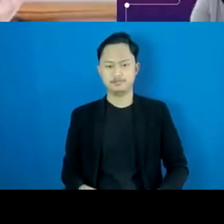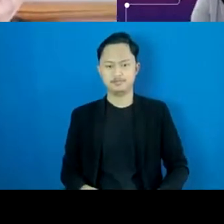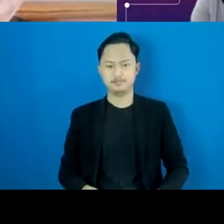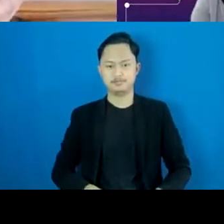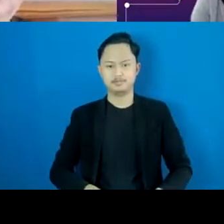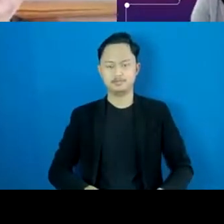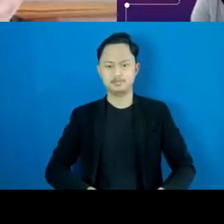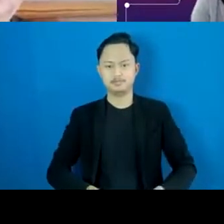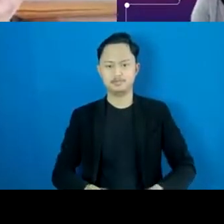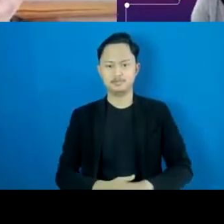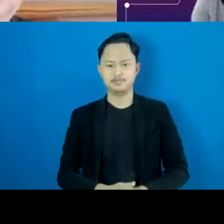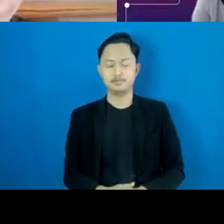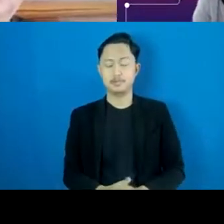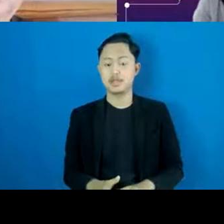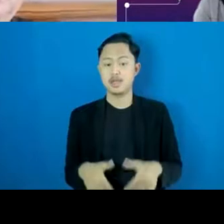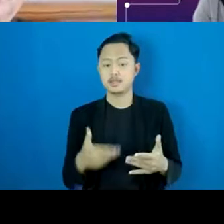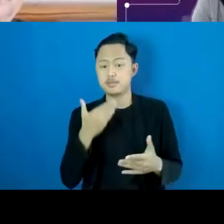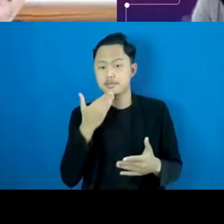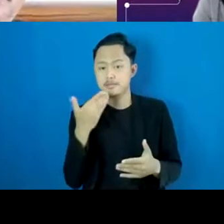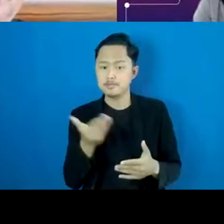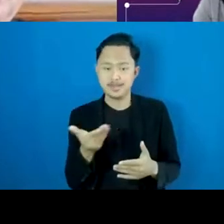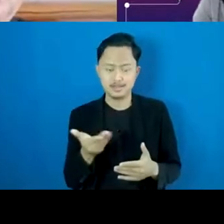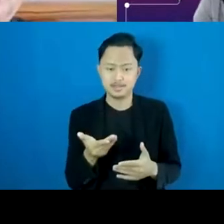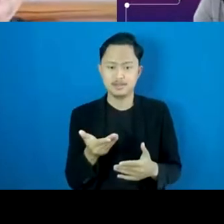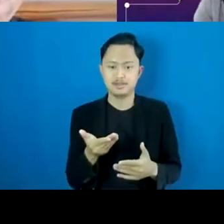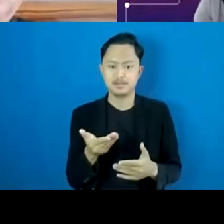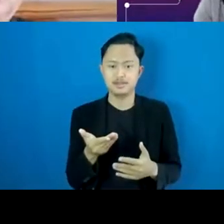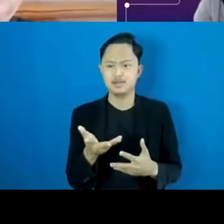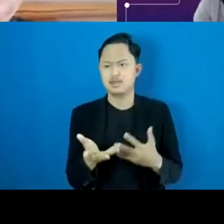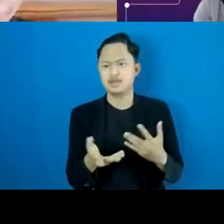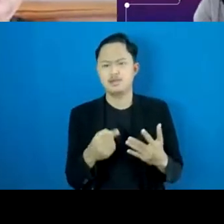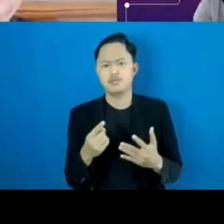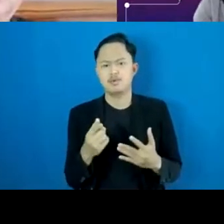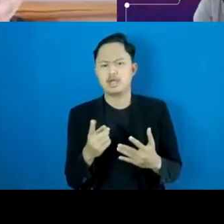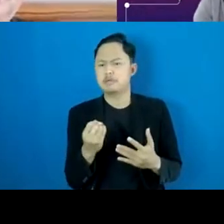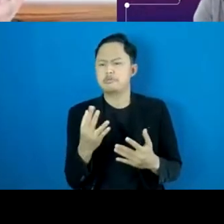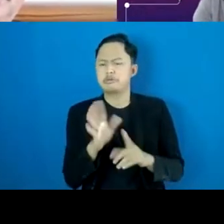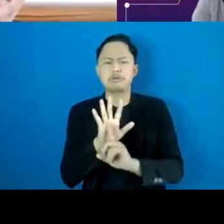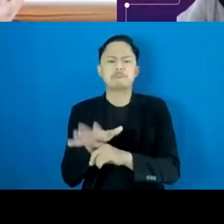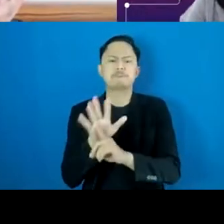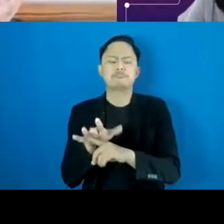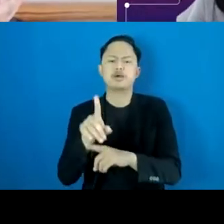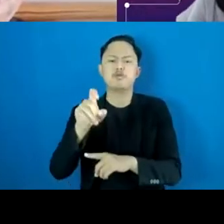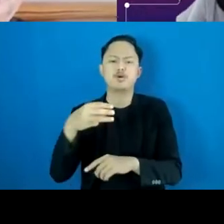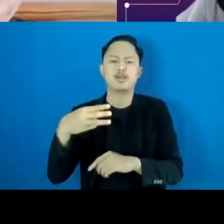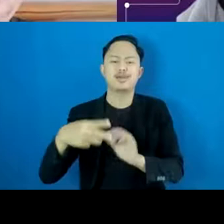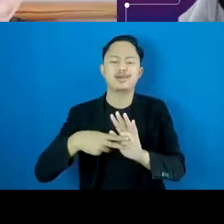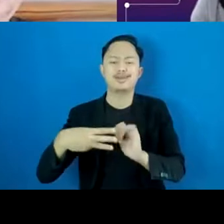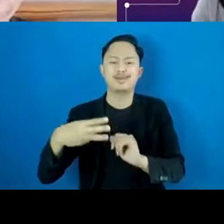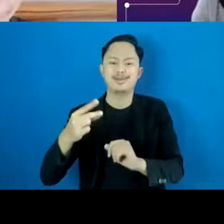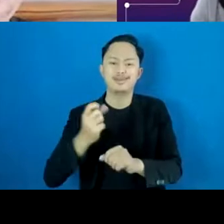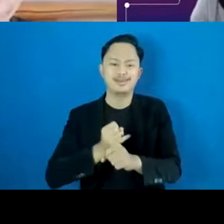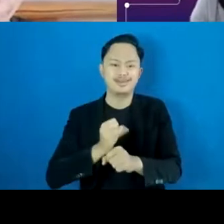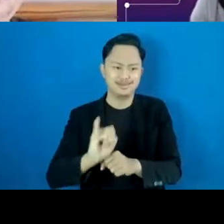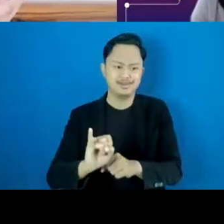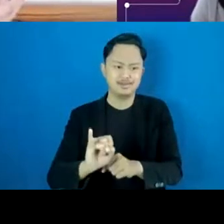we usually see is the underestimation of the energy required. There was one deployment